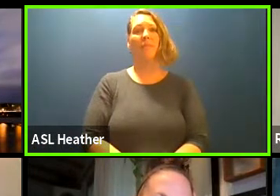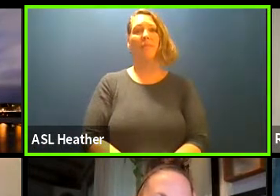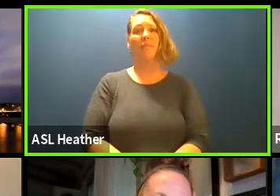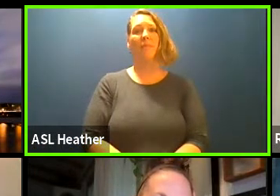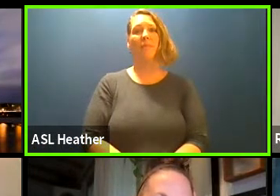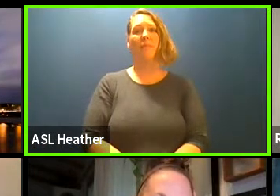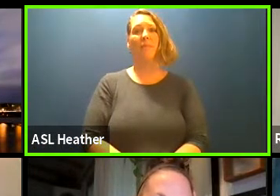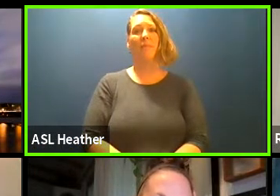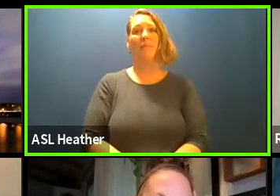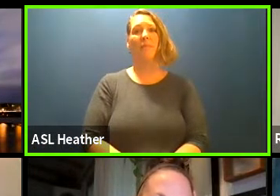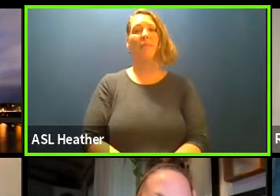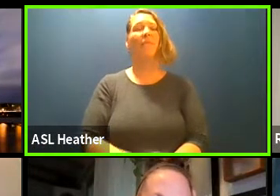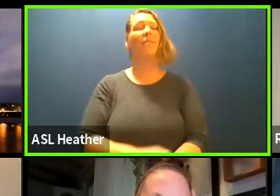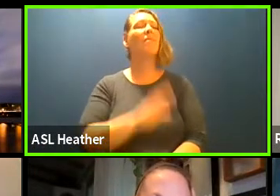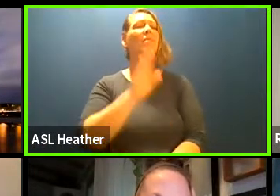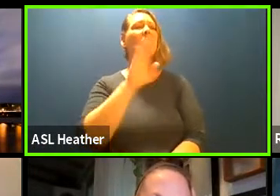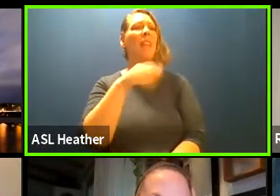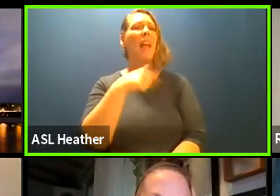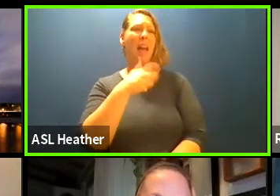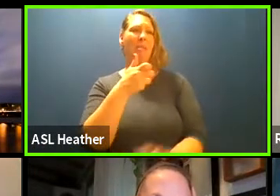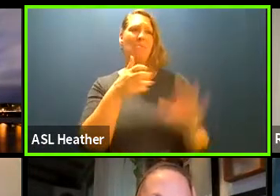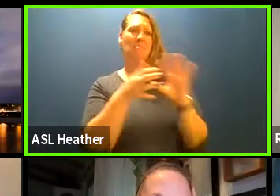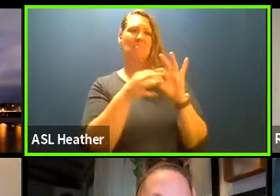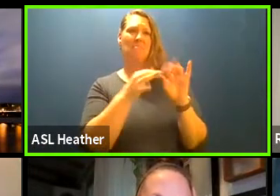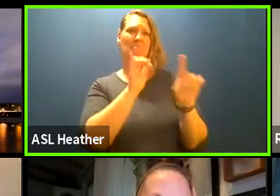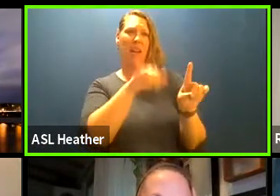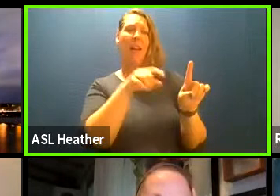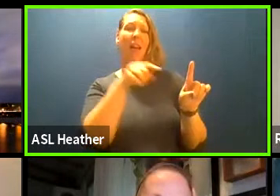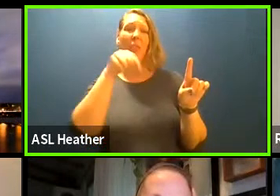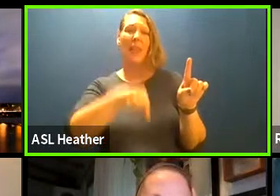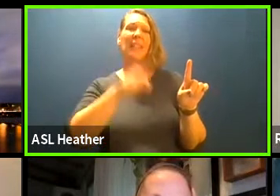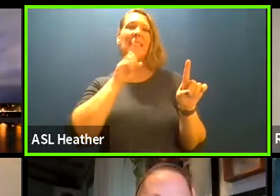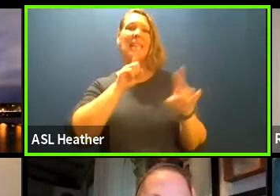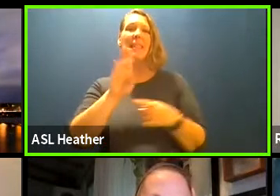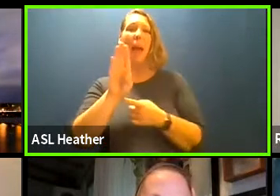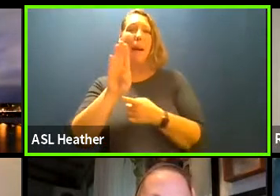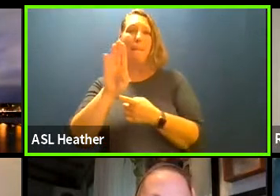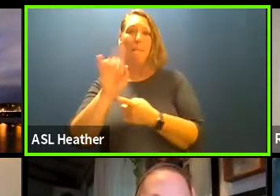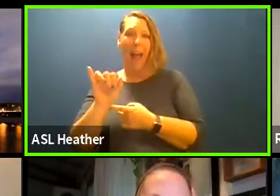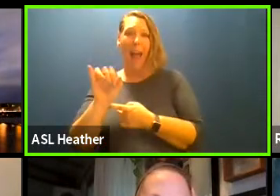And I like to speak to that. This is a by-state,